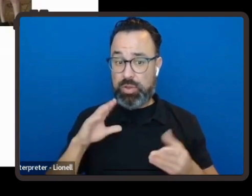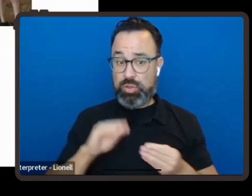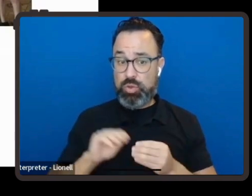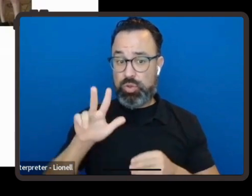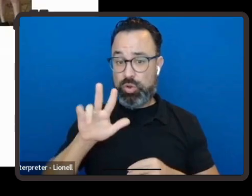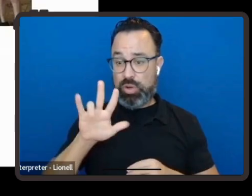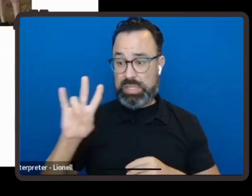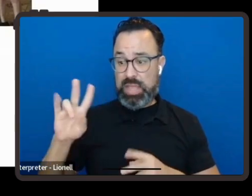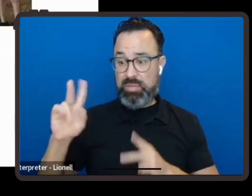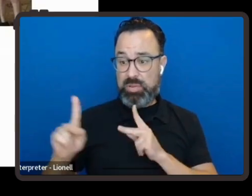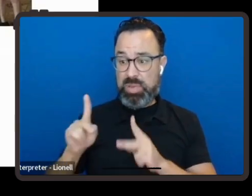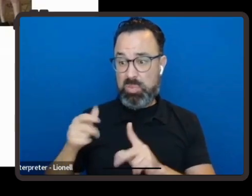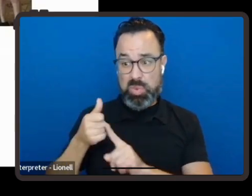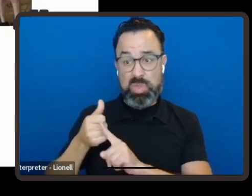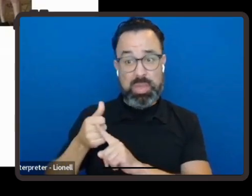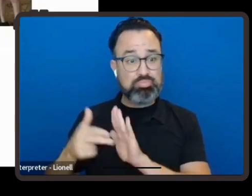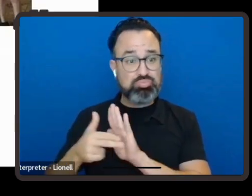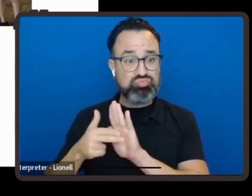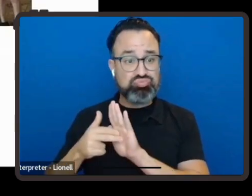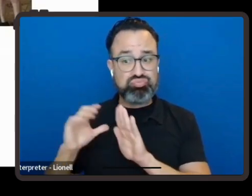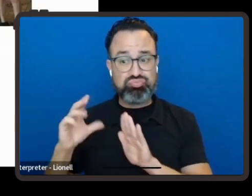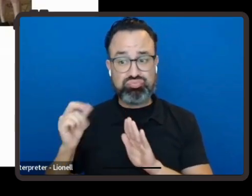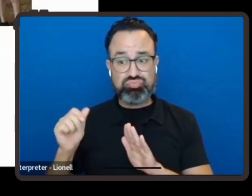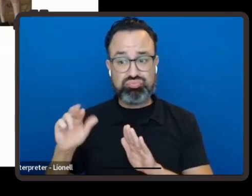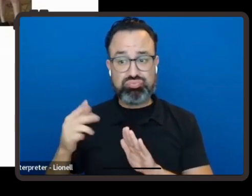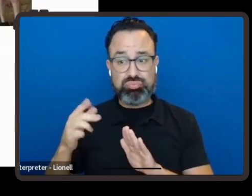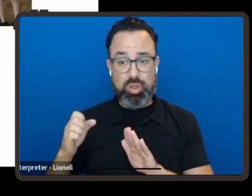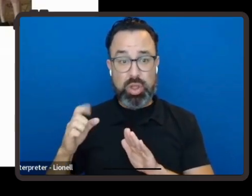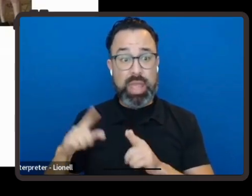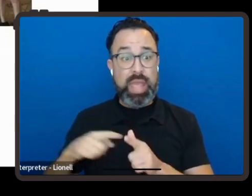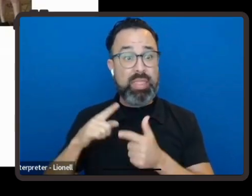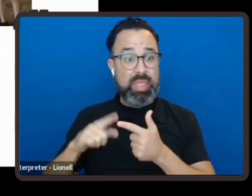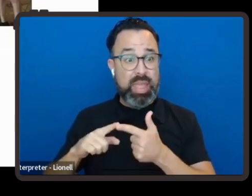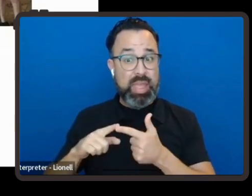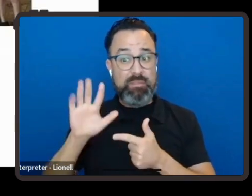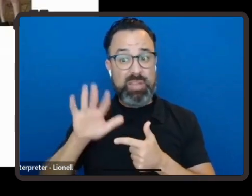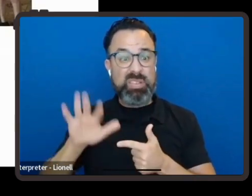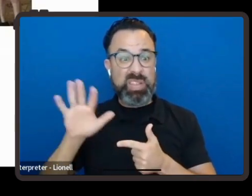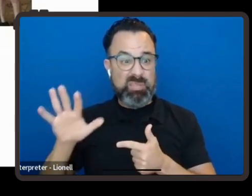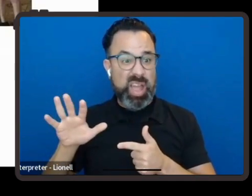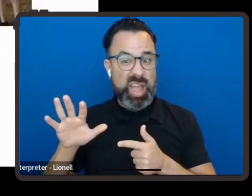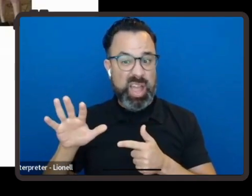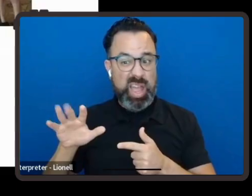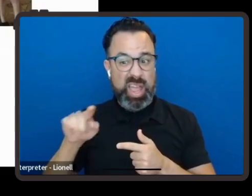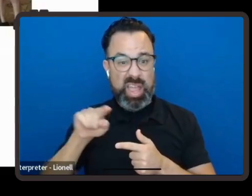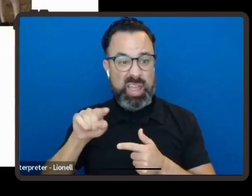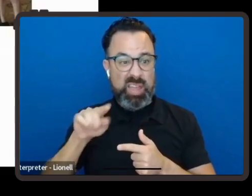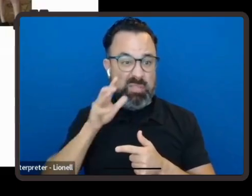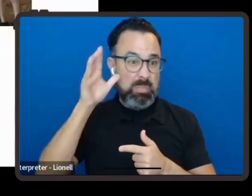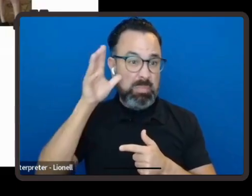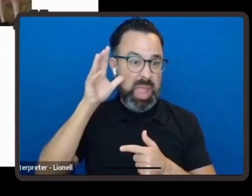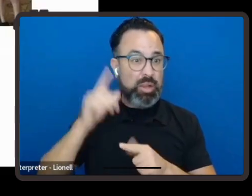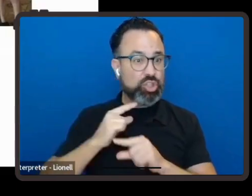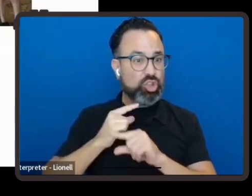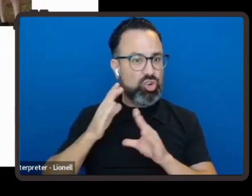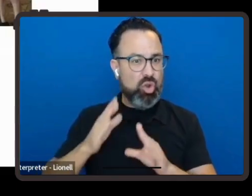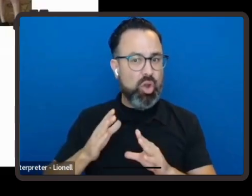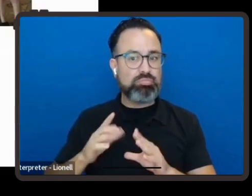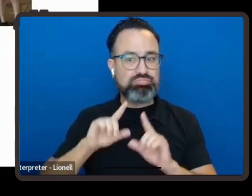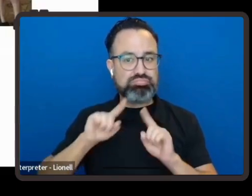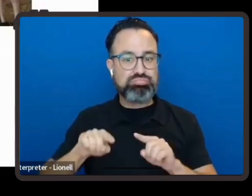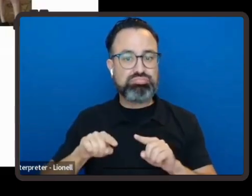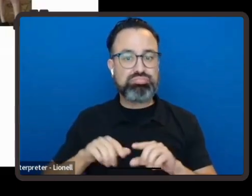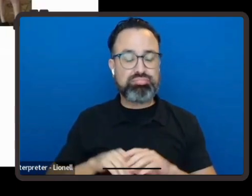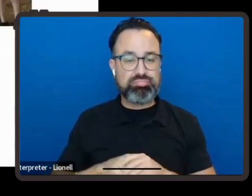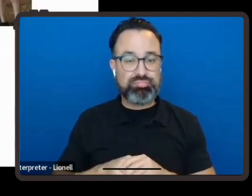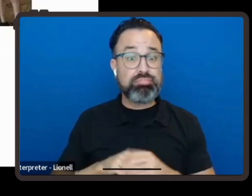survey, and 55 parents or guardians. So now, what did the result